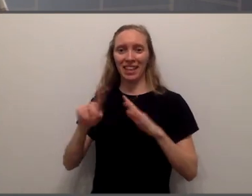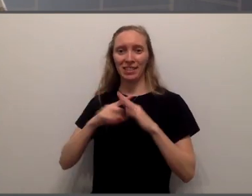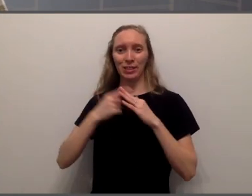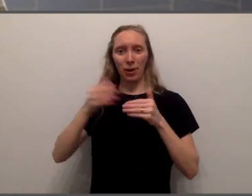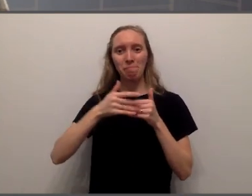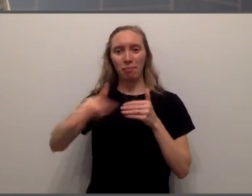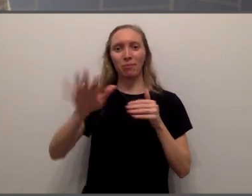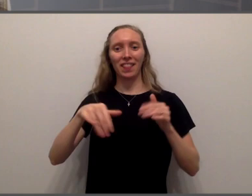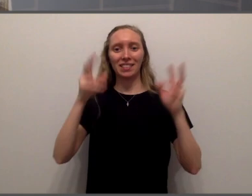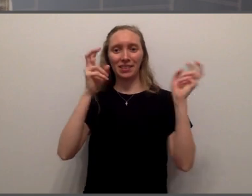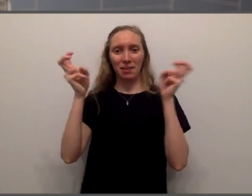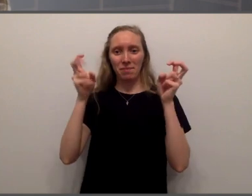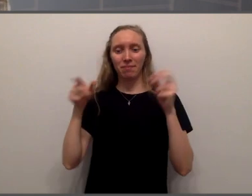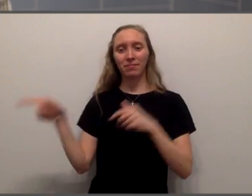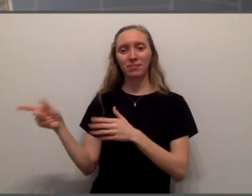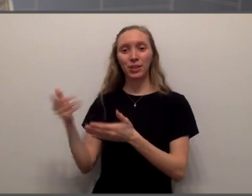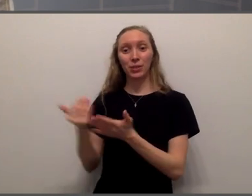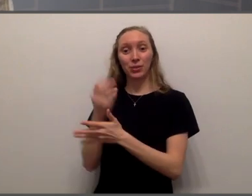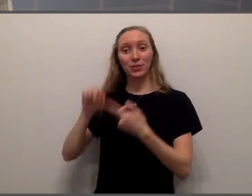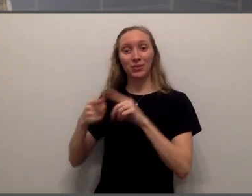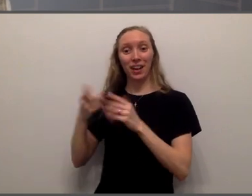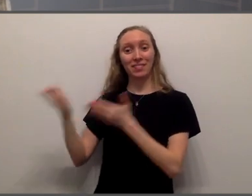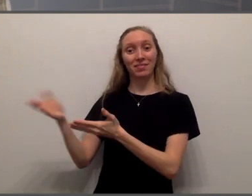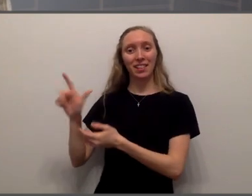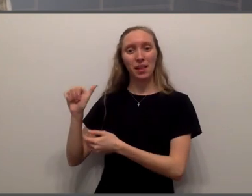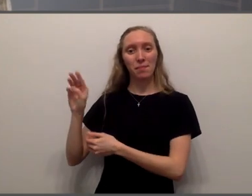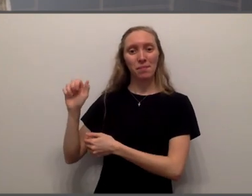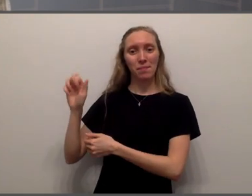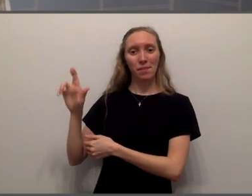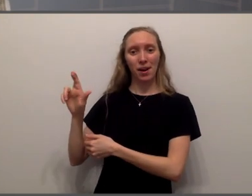friend, Lamar. Let's turn it over to him.